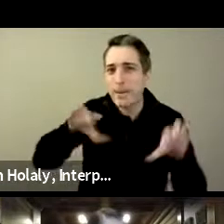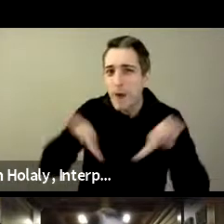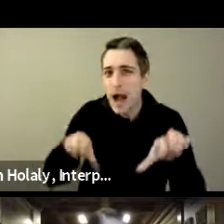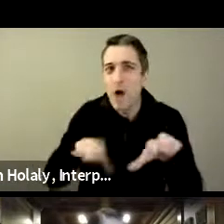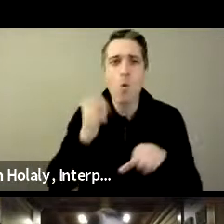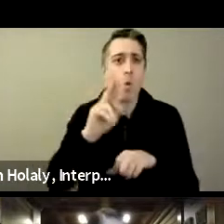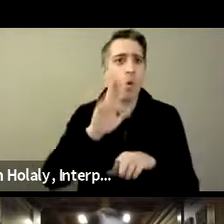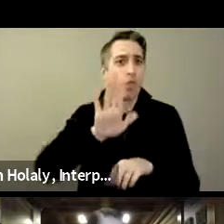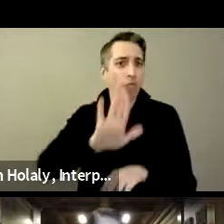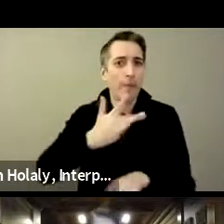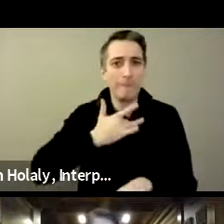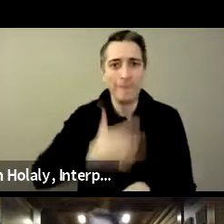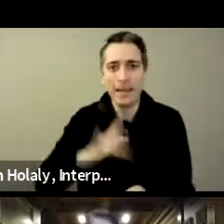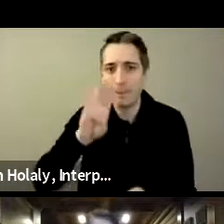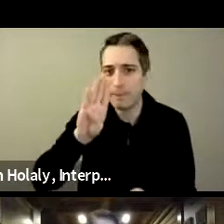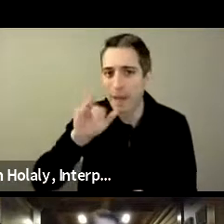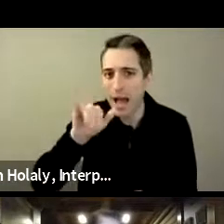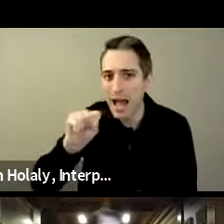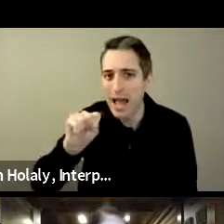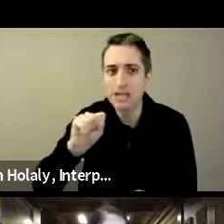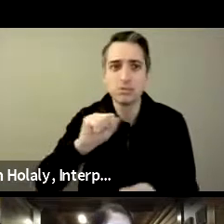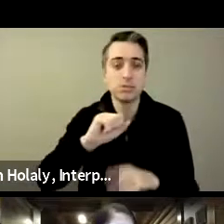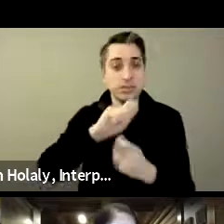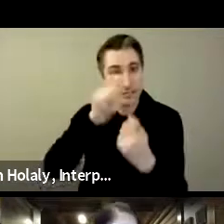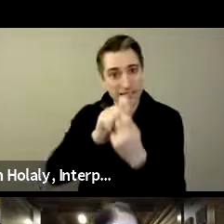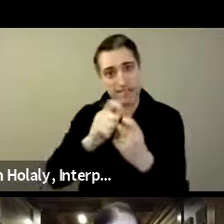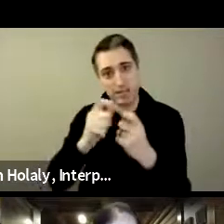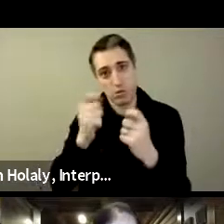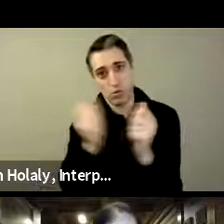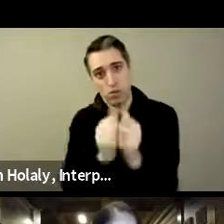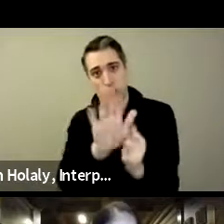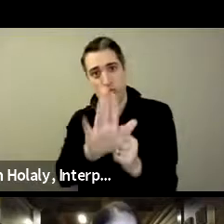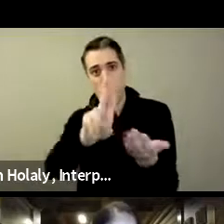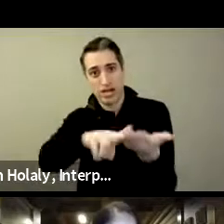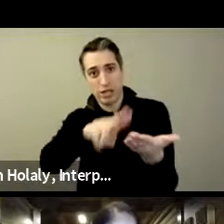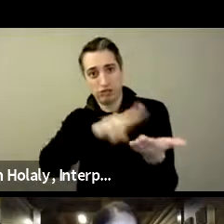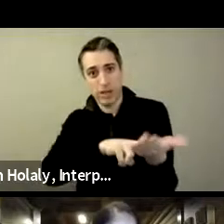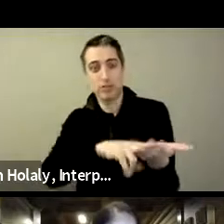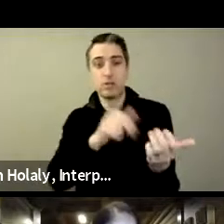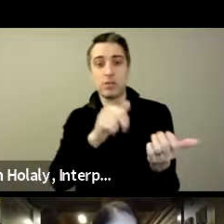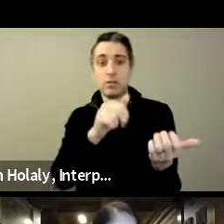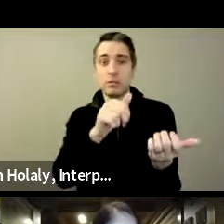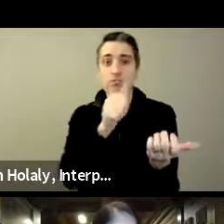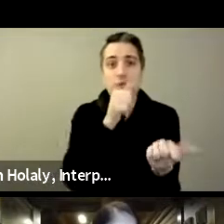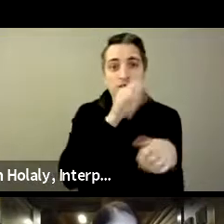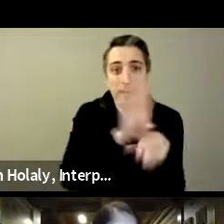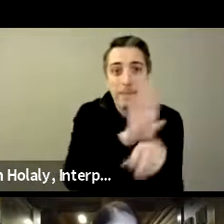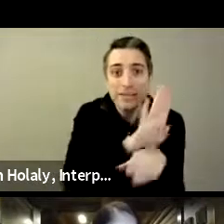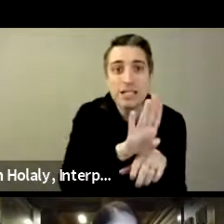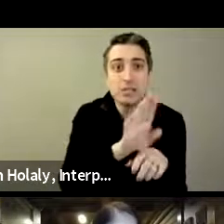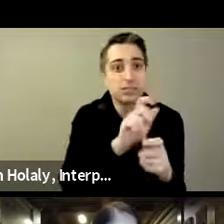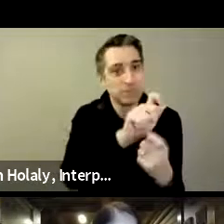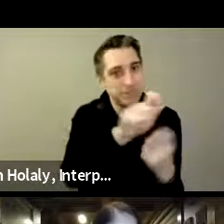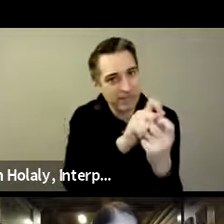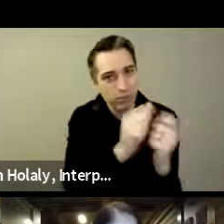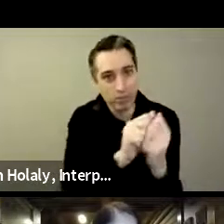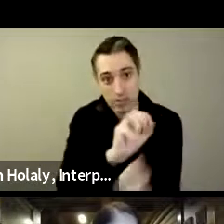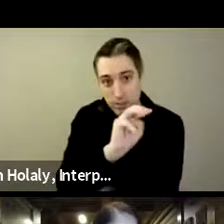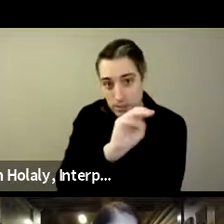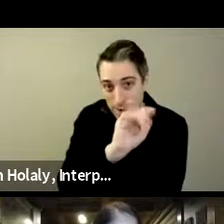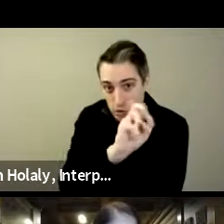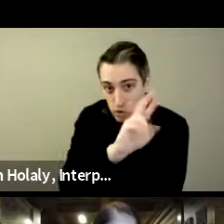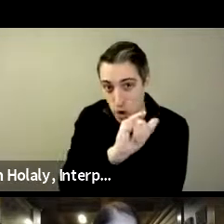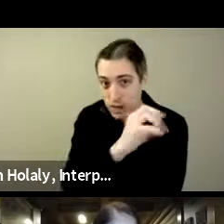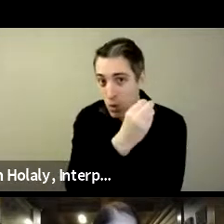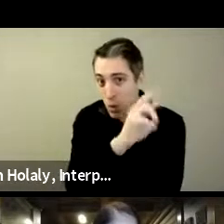bias in contracting with the private sector and the inclusion of women and minorities in their contracts that they contract with the private sector. You